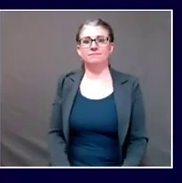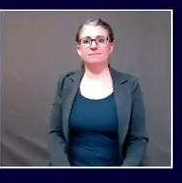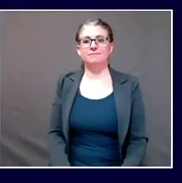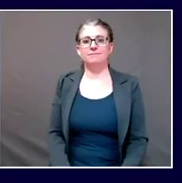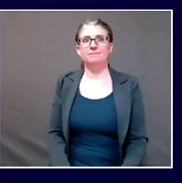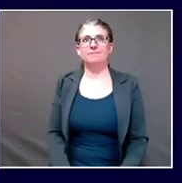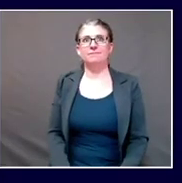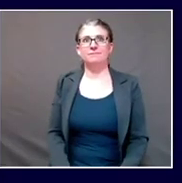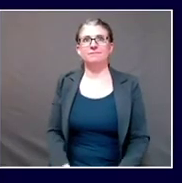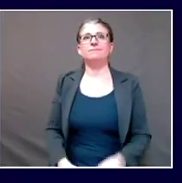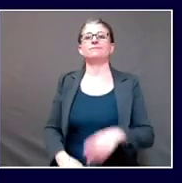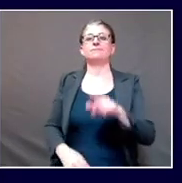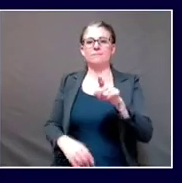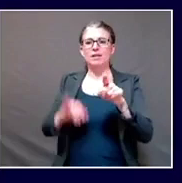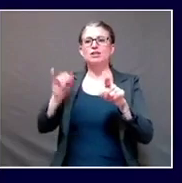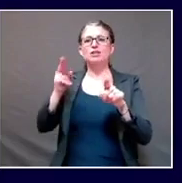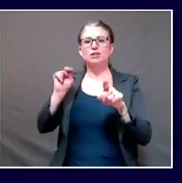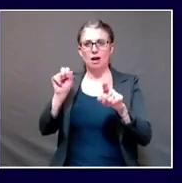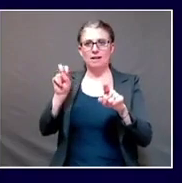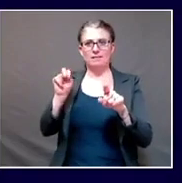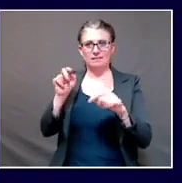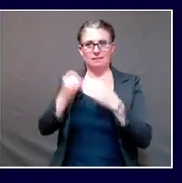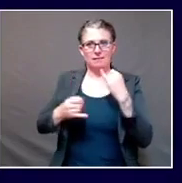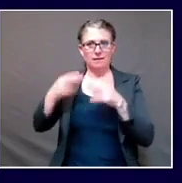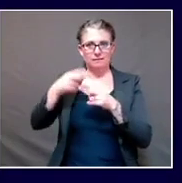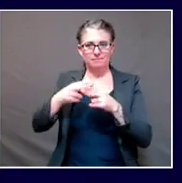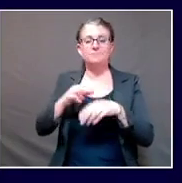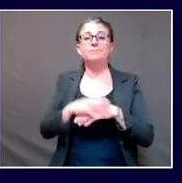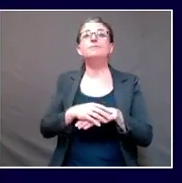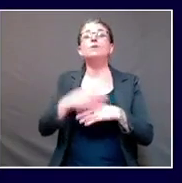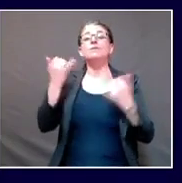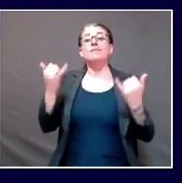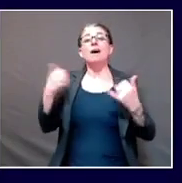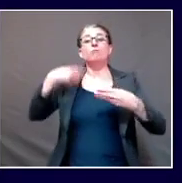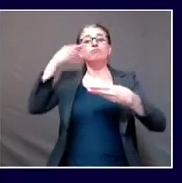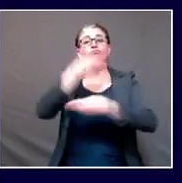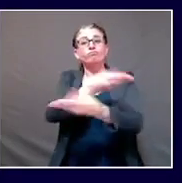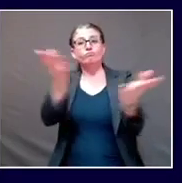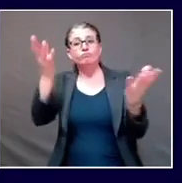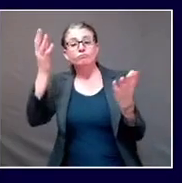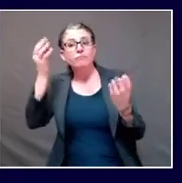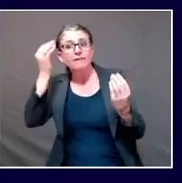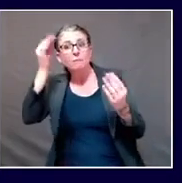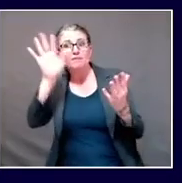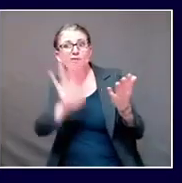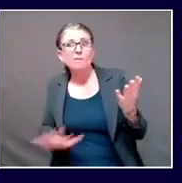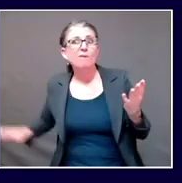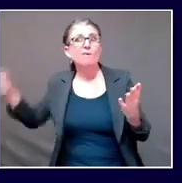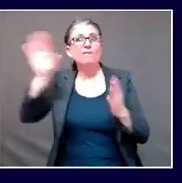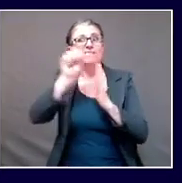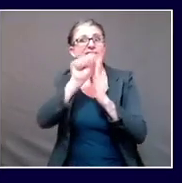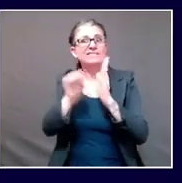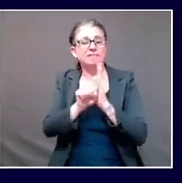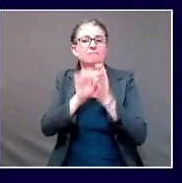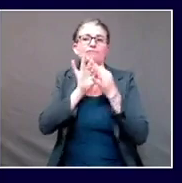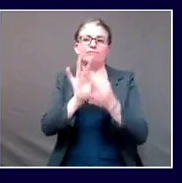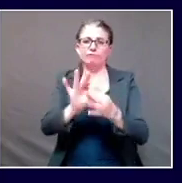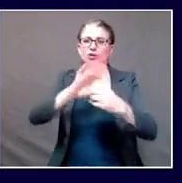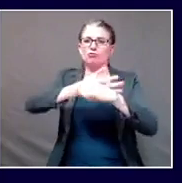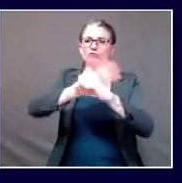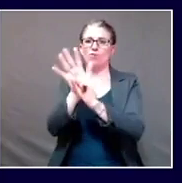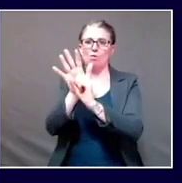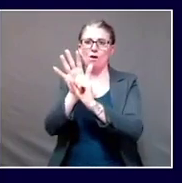we stand with respect to COVID-19 for today, Friday, December 11, 2020. I'll provide